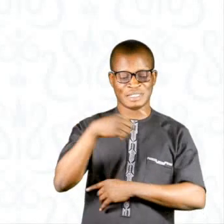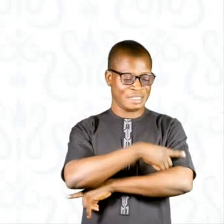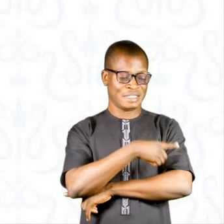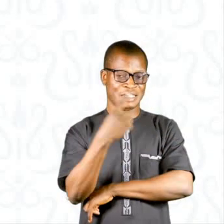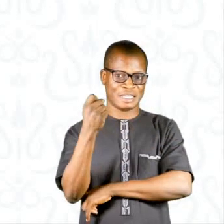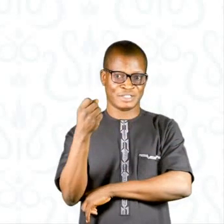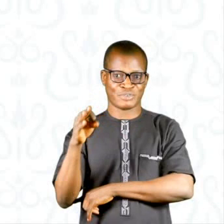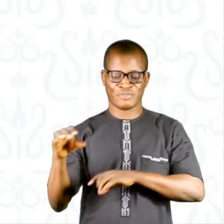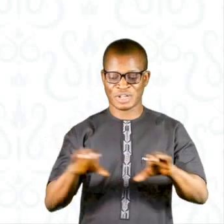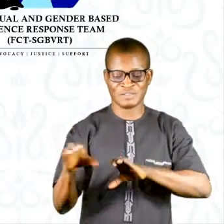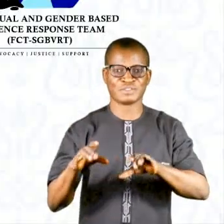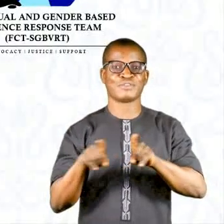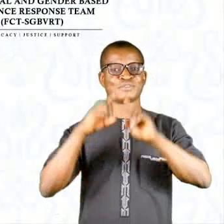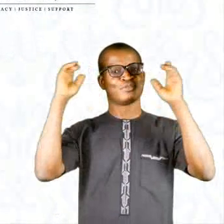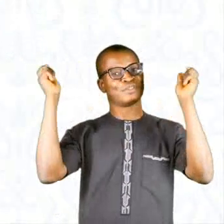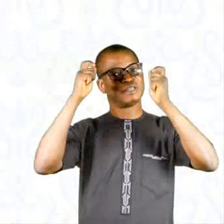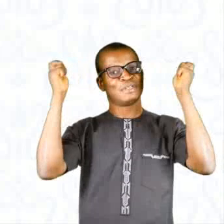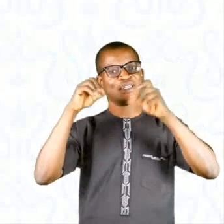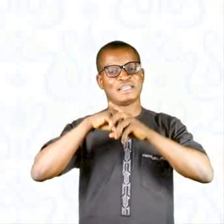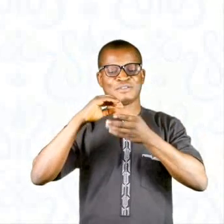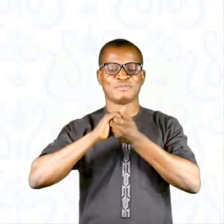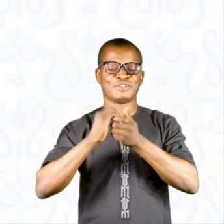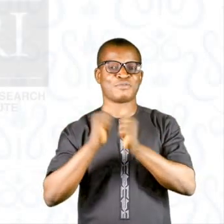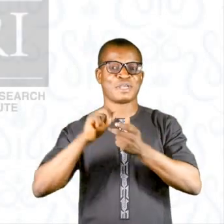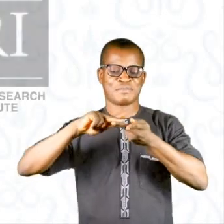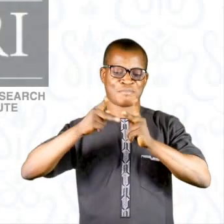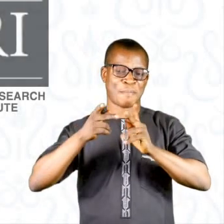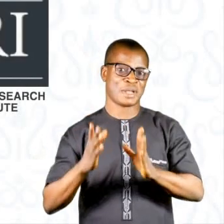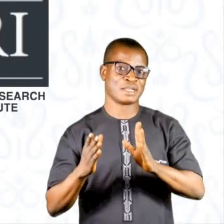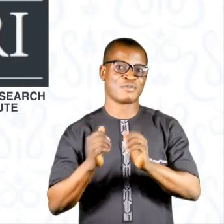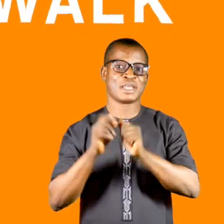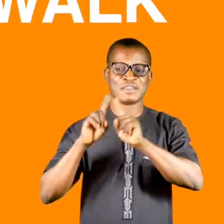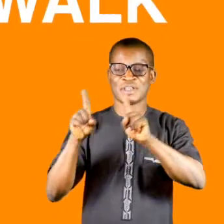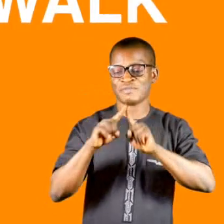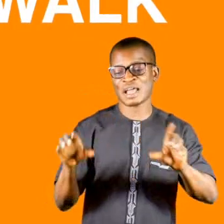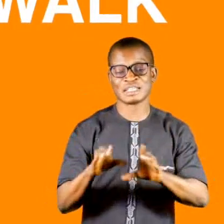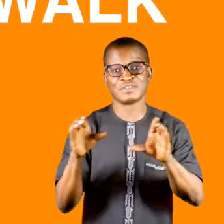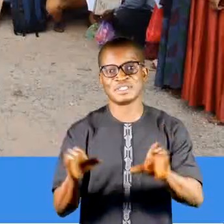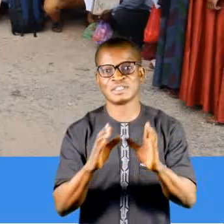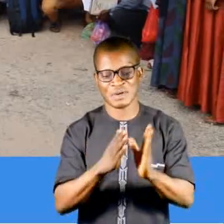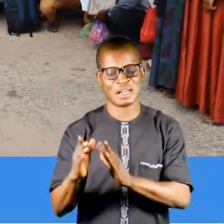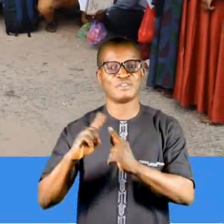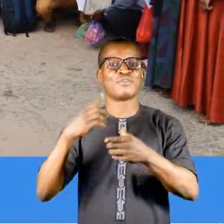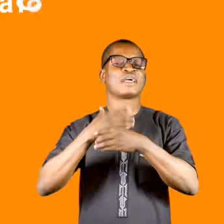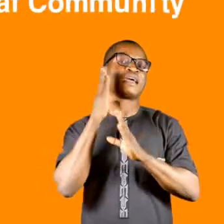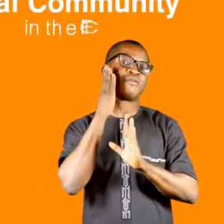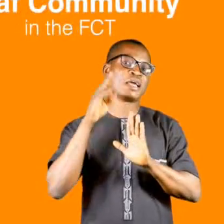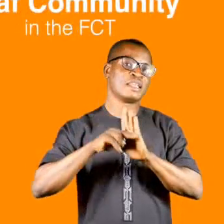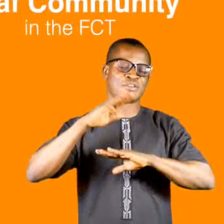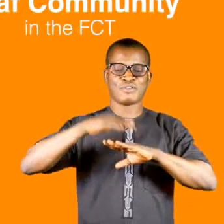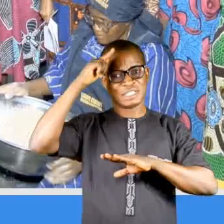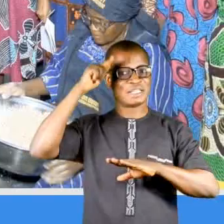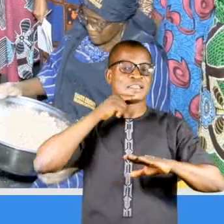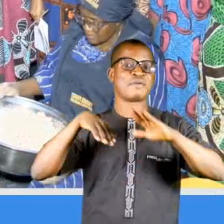These 16 days of activism was also commemorated in collaboration with partners, with several activities organized to create awareness